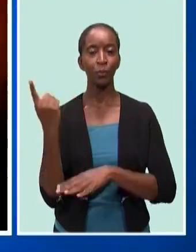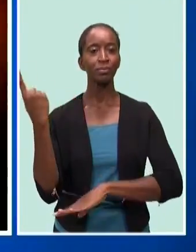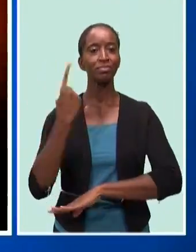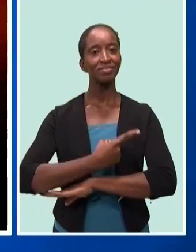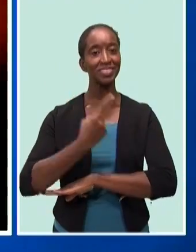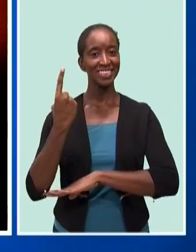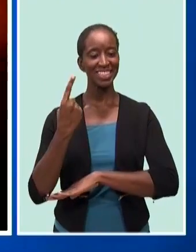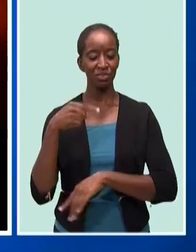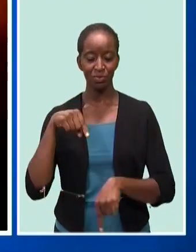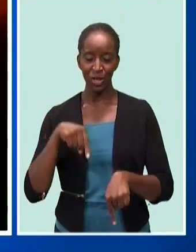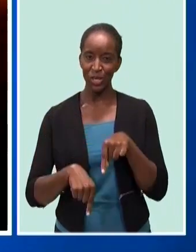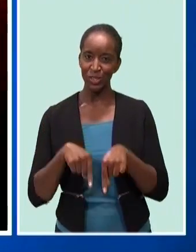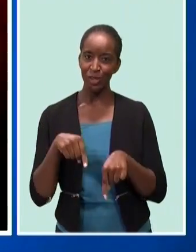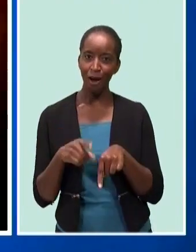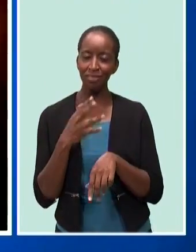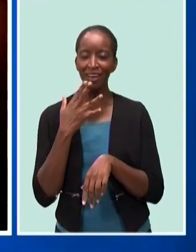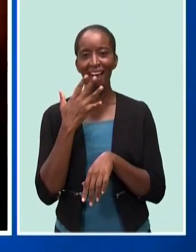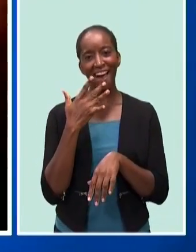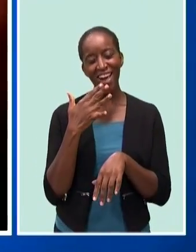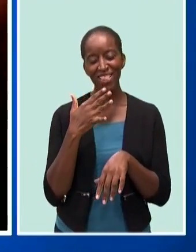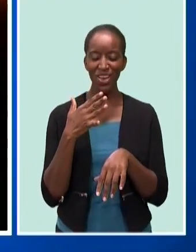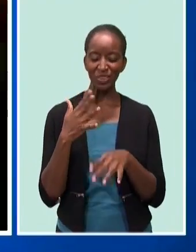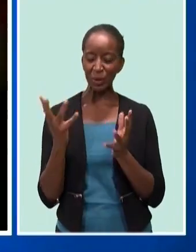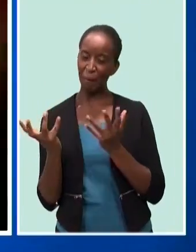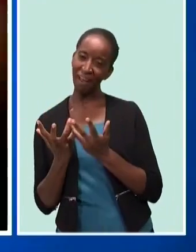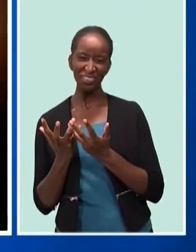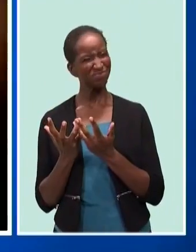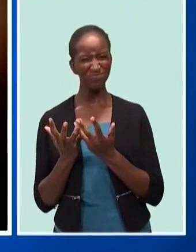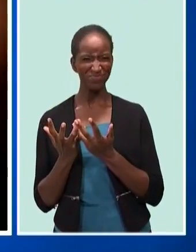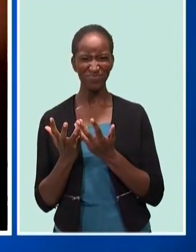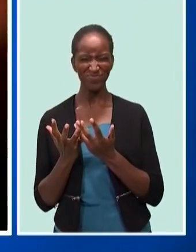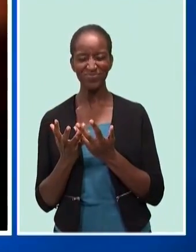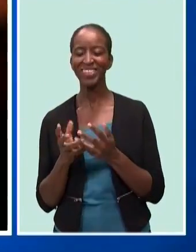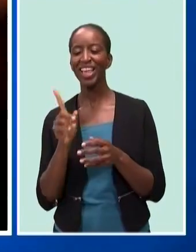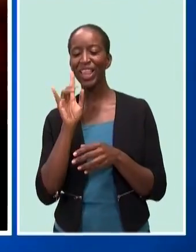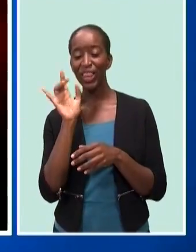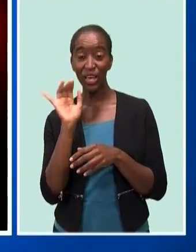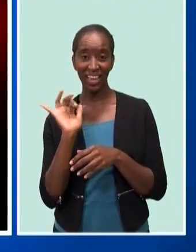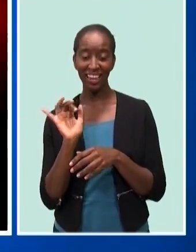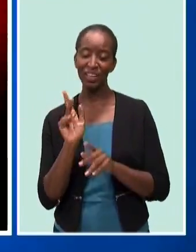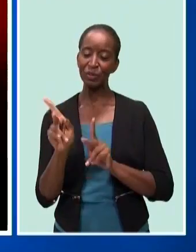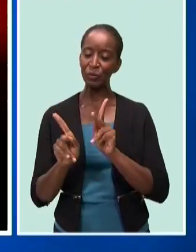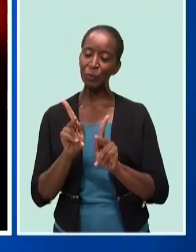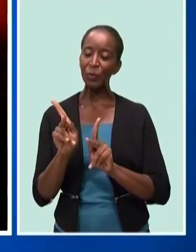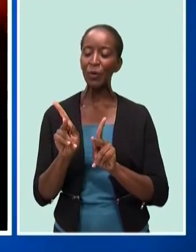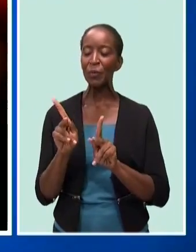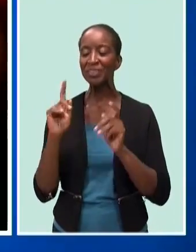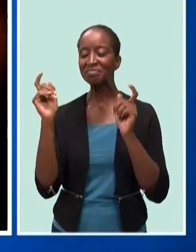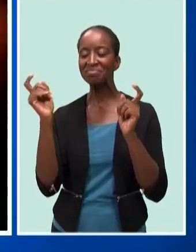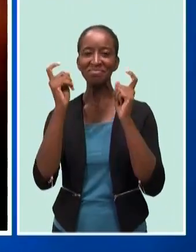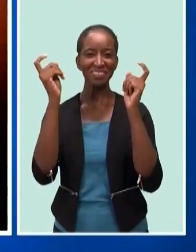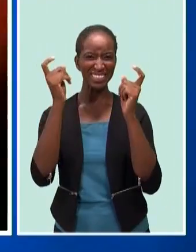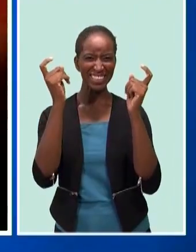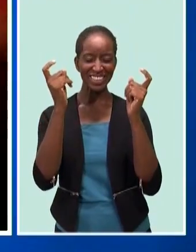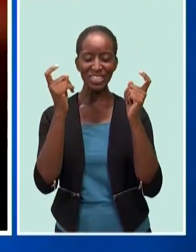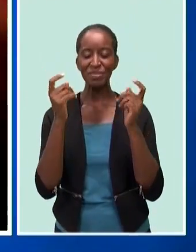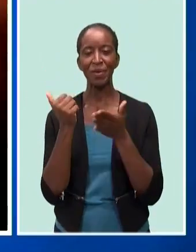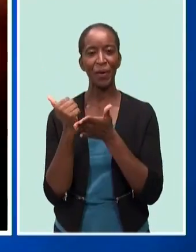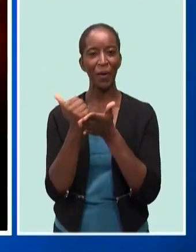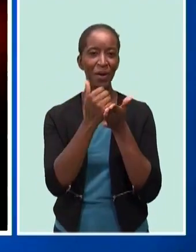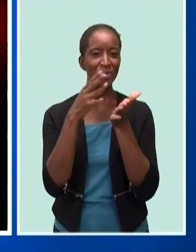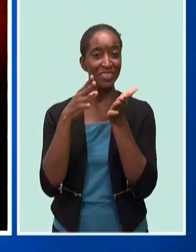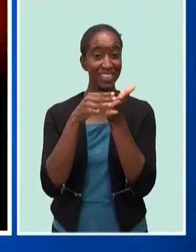with PSVs should be subsidized. He says it's a good opportunity for the board to downsize, as there are many workers who have signed